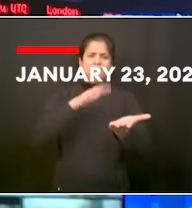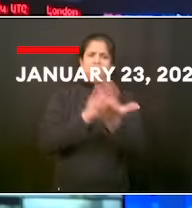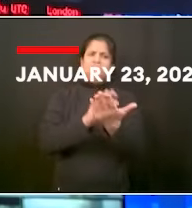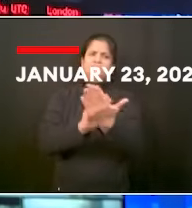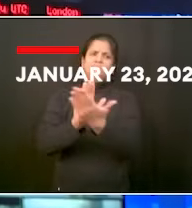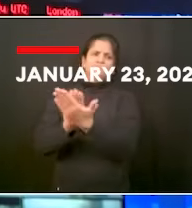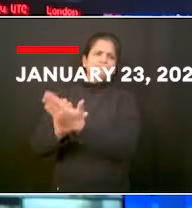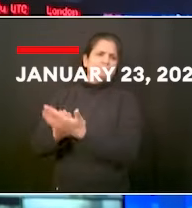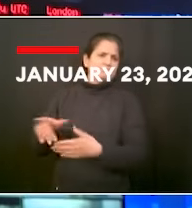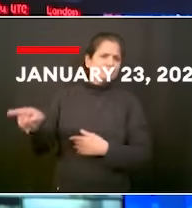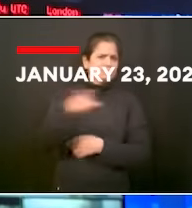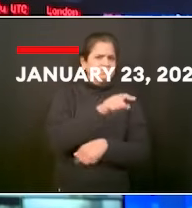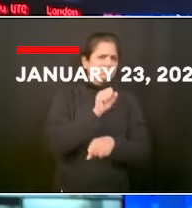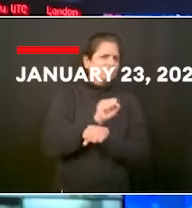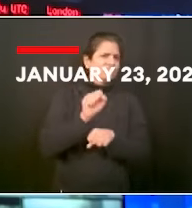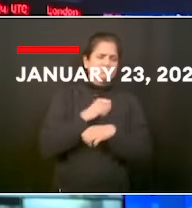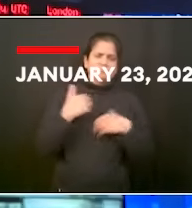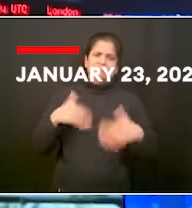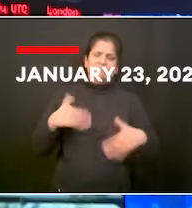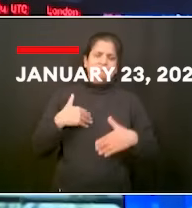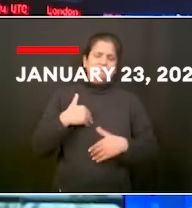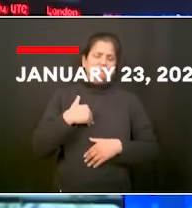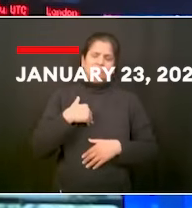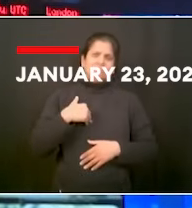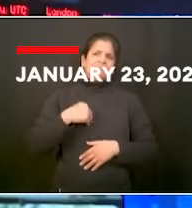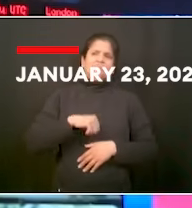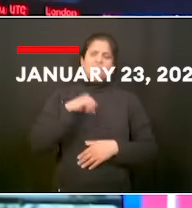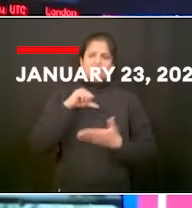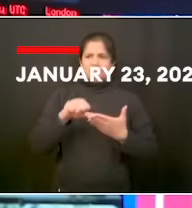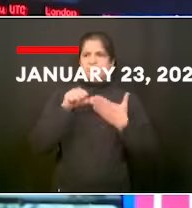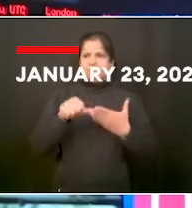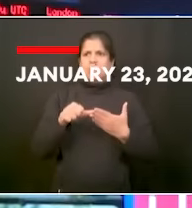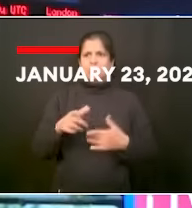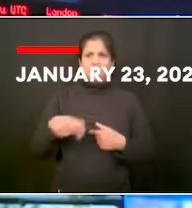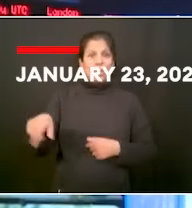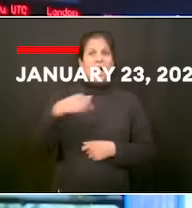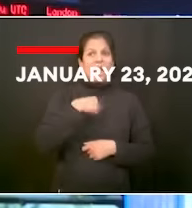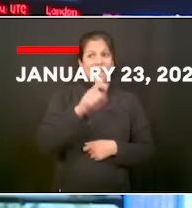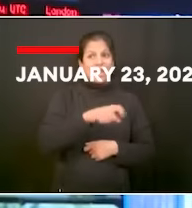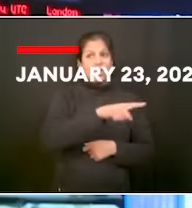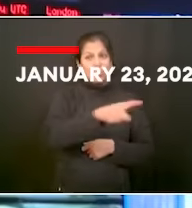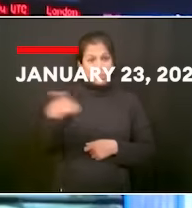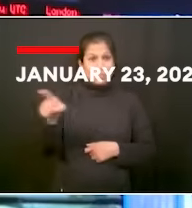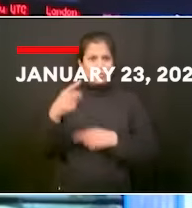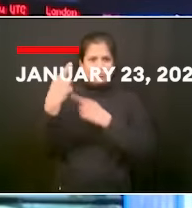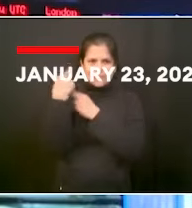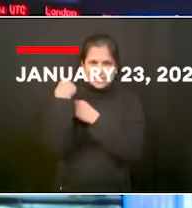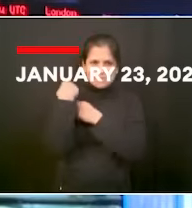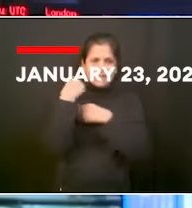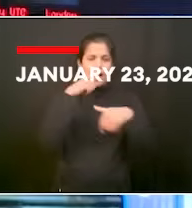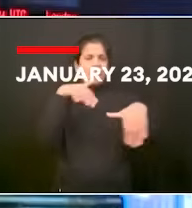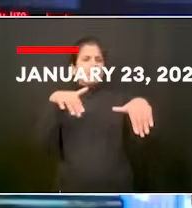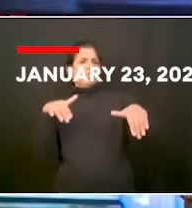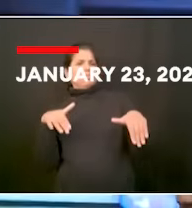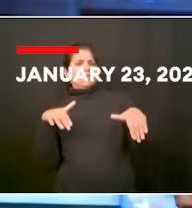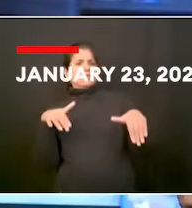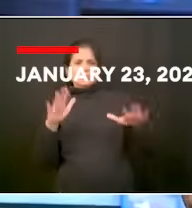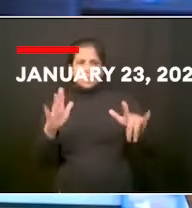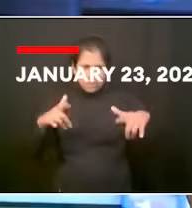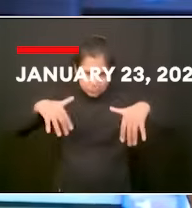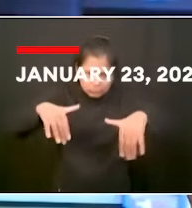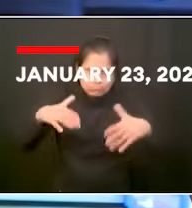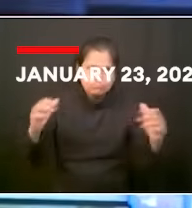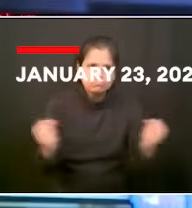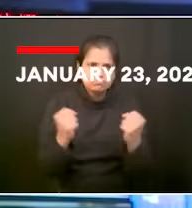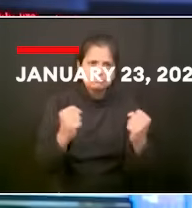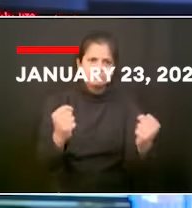And then watching that forecast overnight Sunday and seeing how that develops. Thank you. Yeah, Matt. For Jano, does the